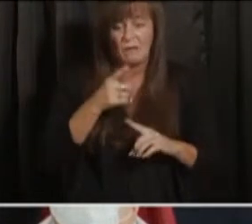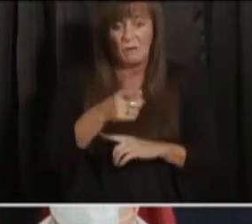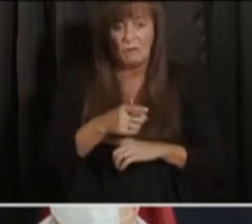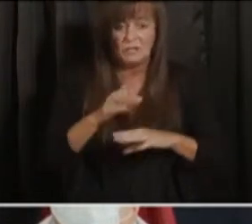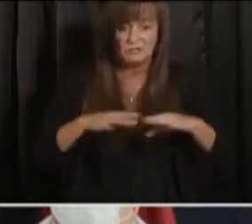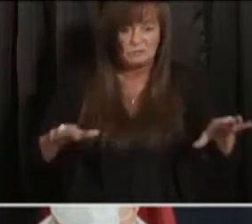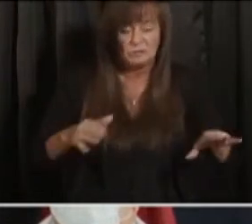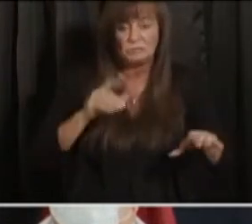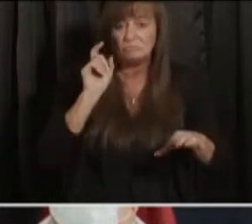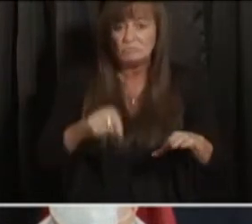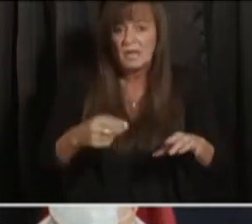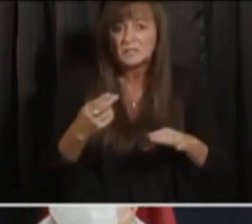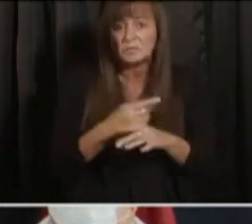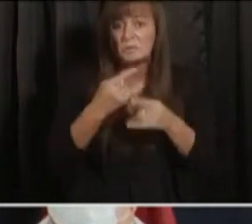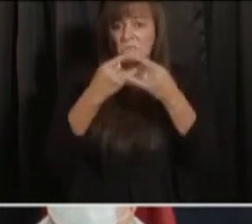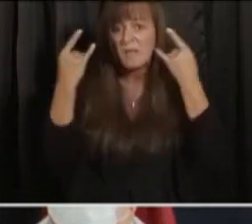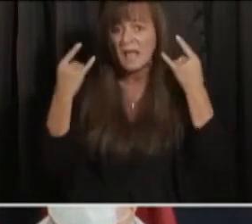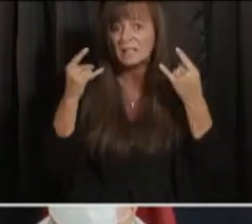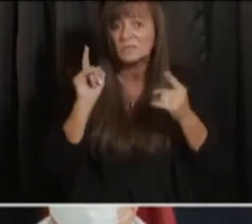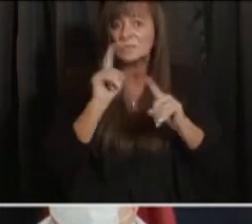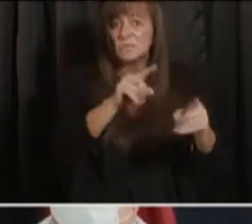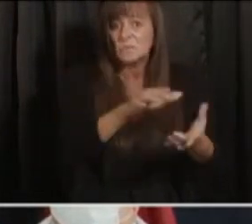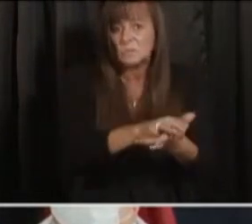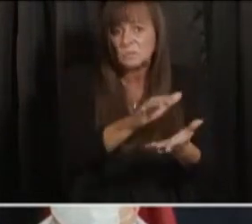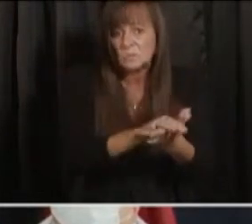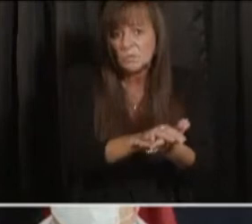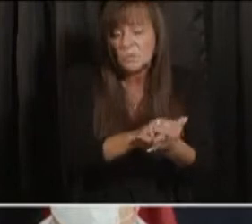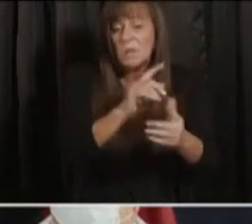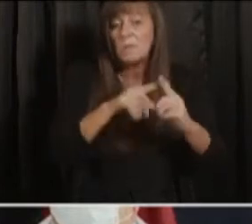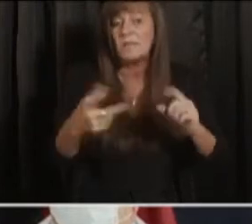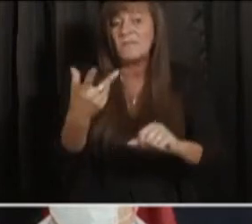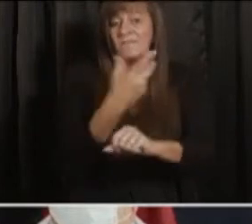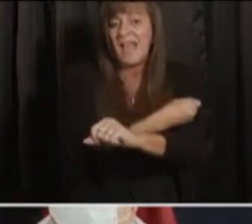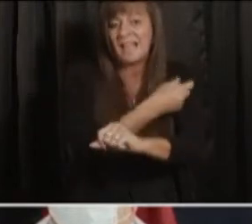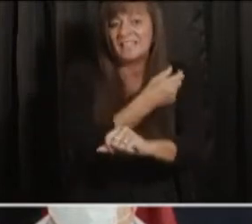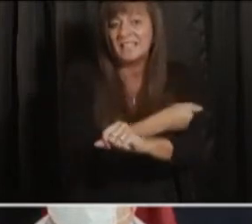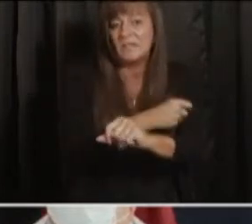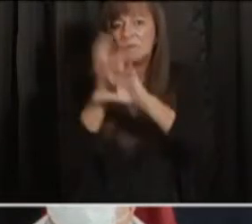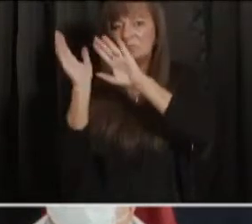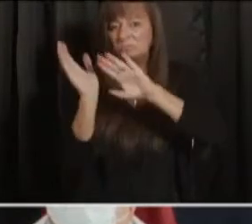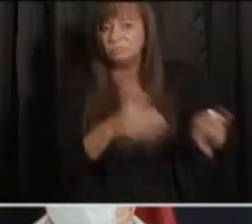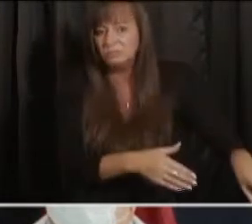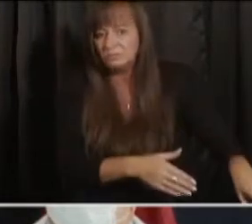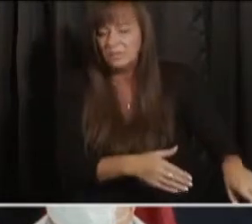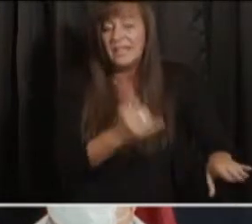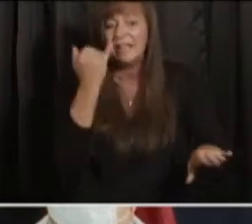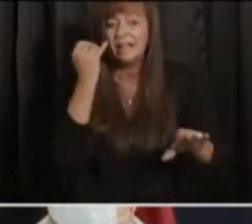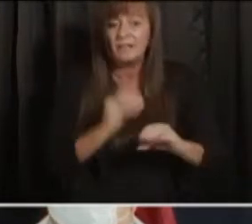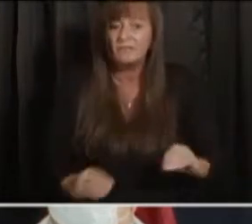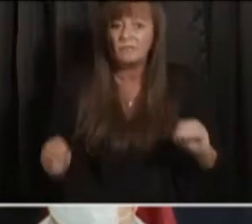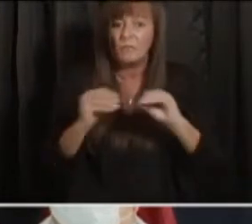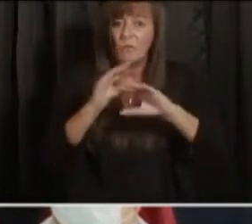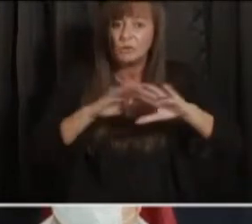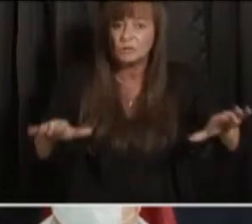in school and the educational effect of that. The vaccination is the way out of that as more and more kids get vaccinated. There are